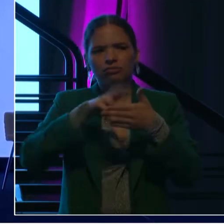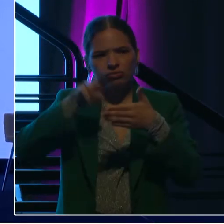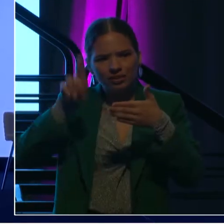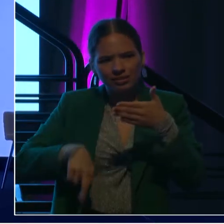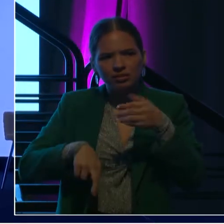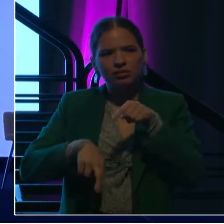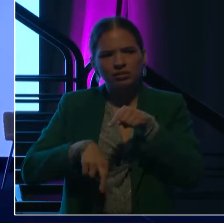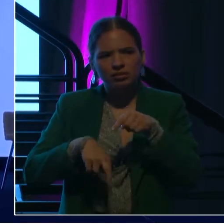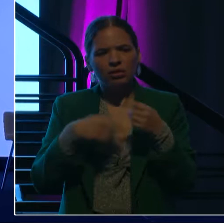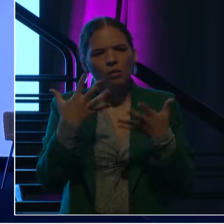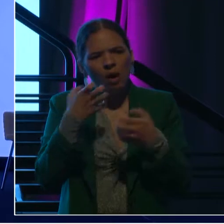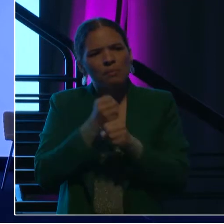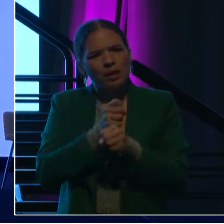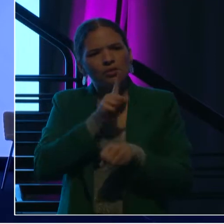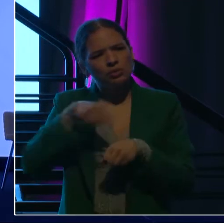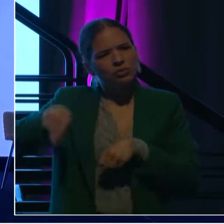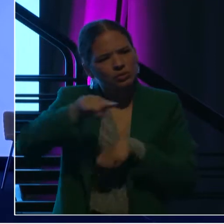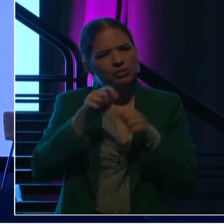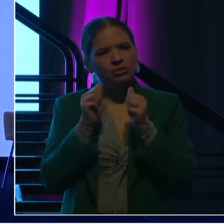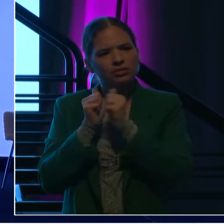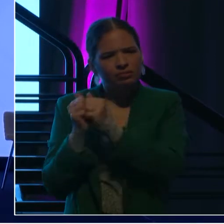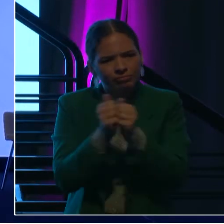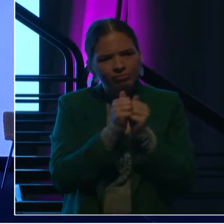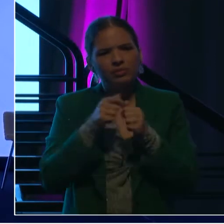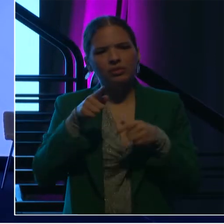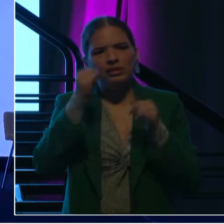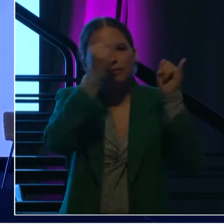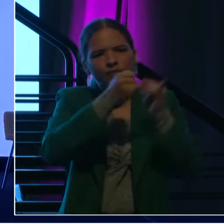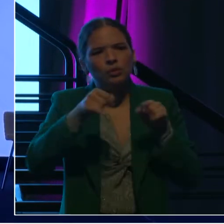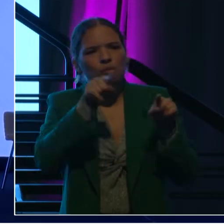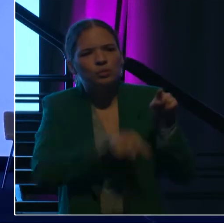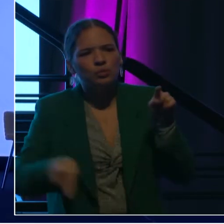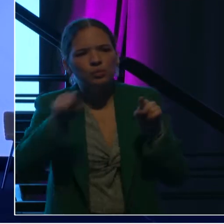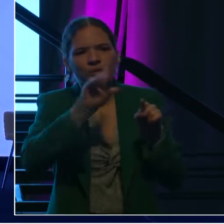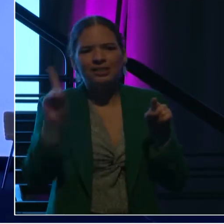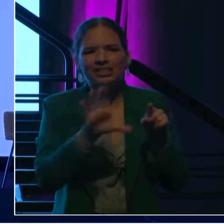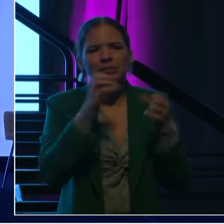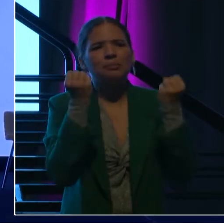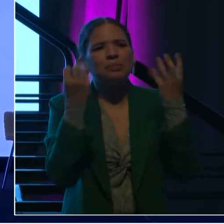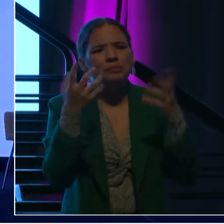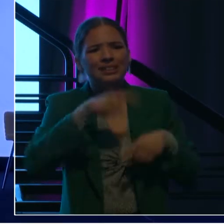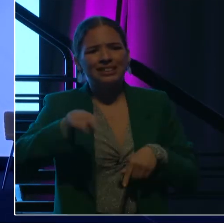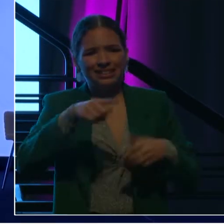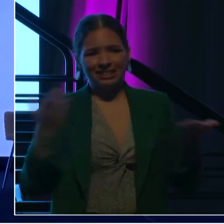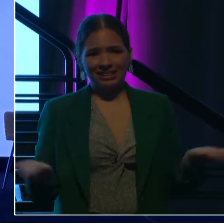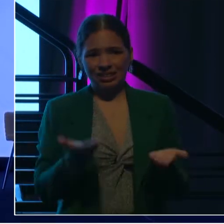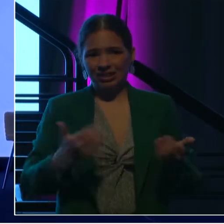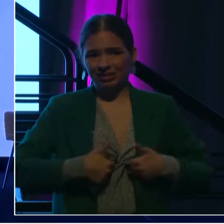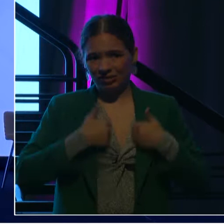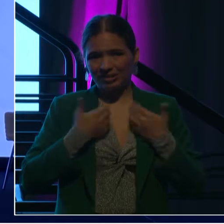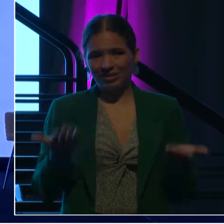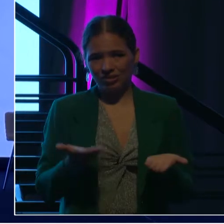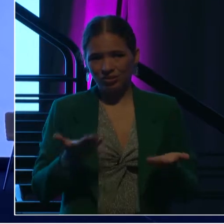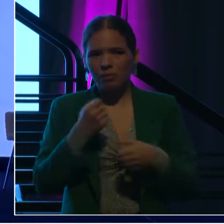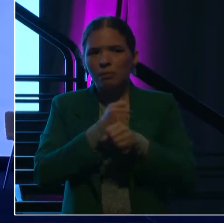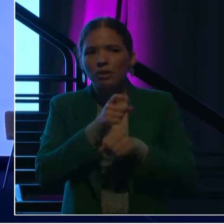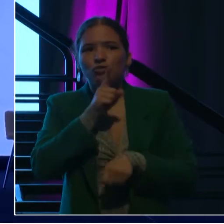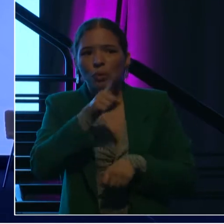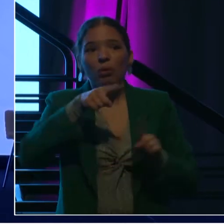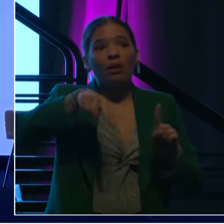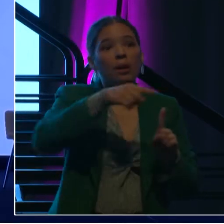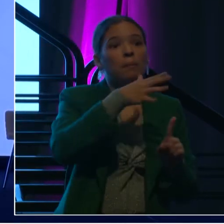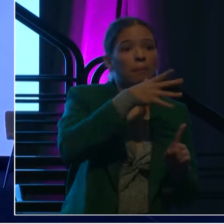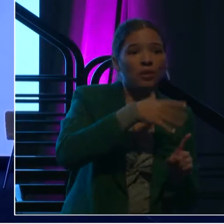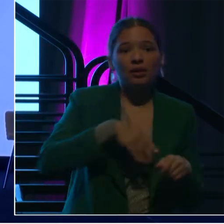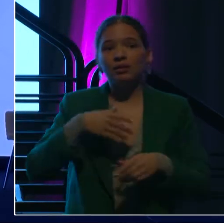with individuals across DC, many of whom are here today, to ensure that our mothers and families have access to